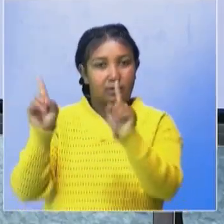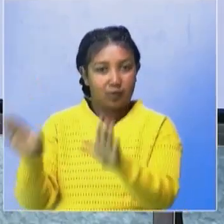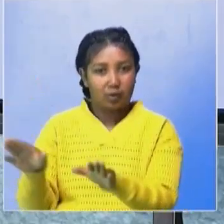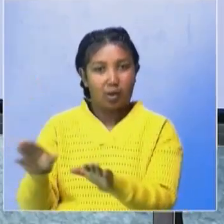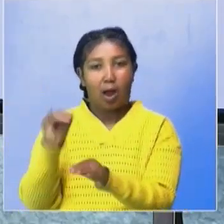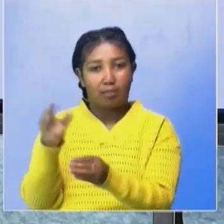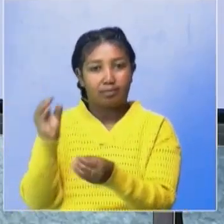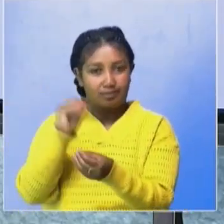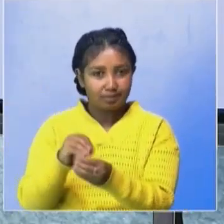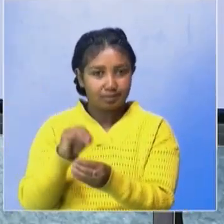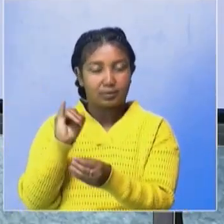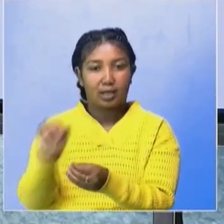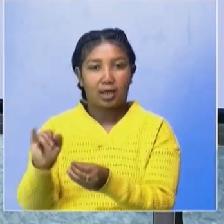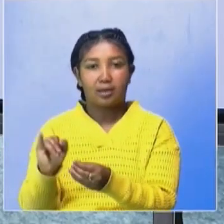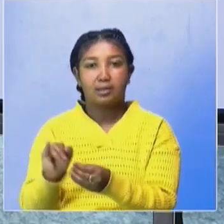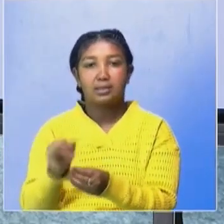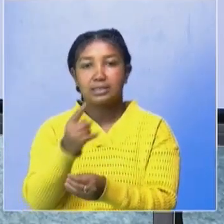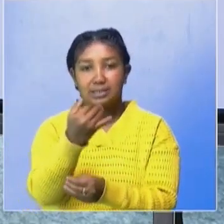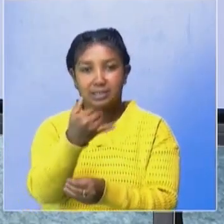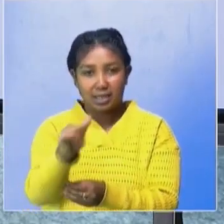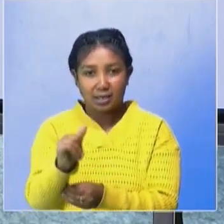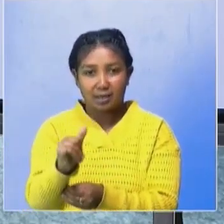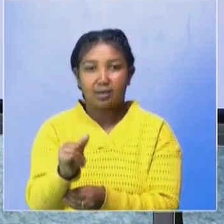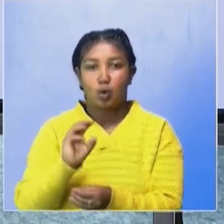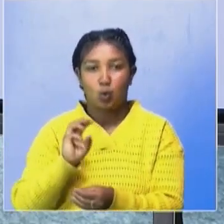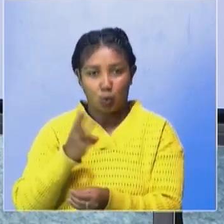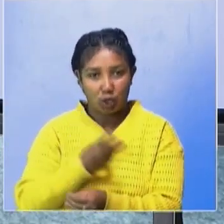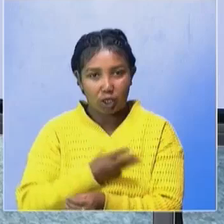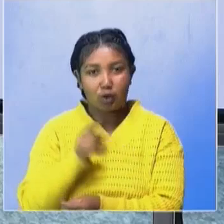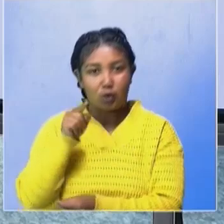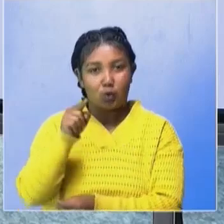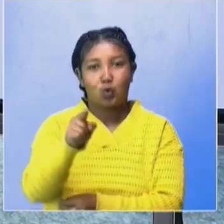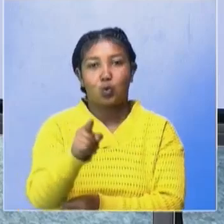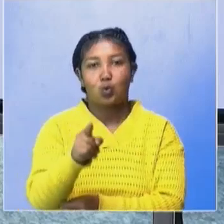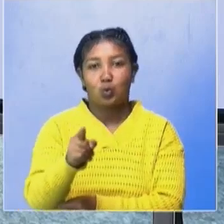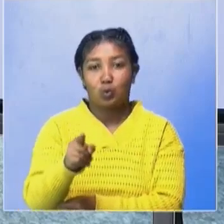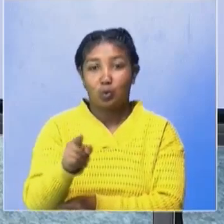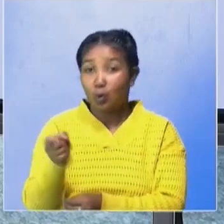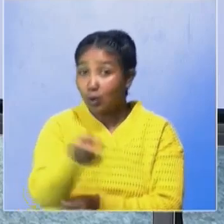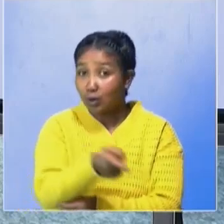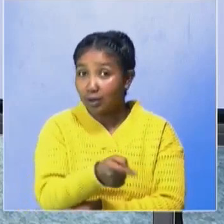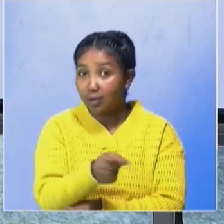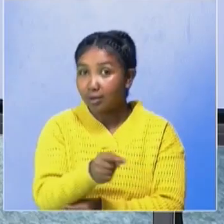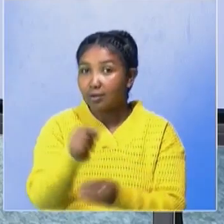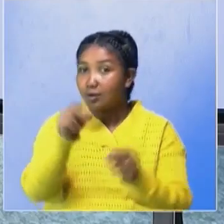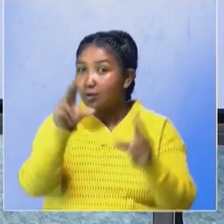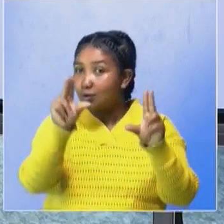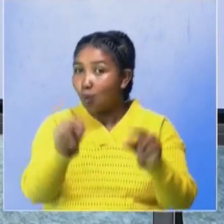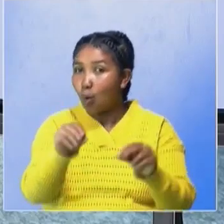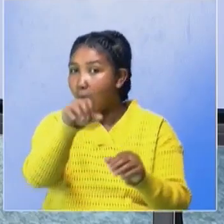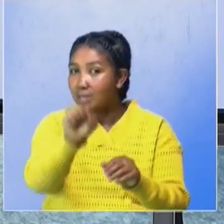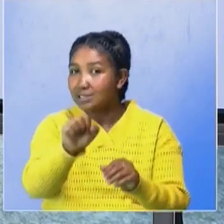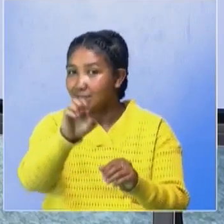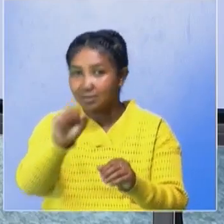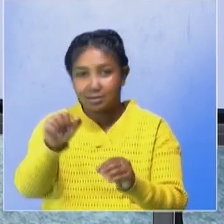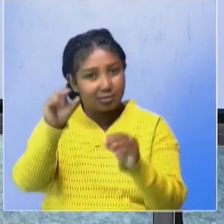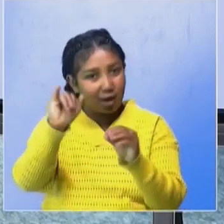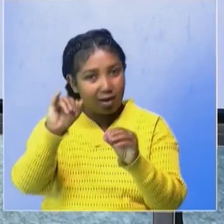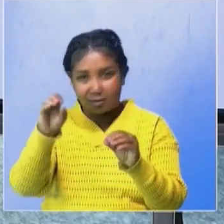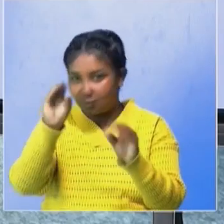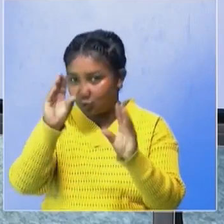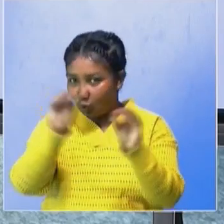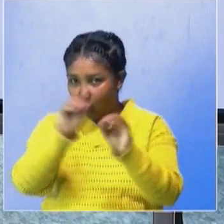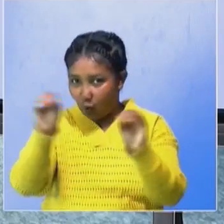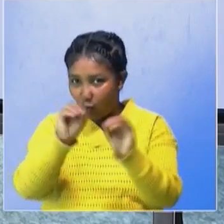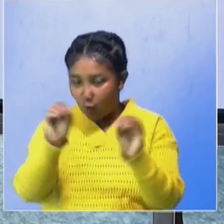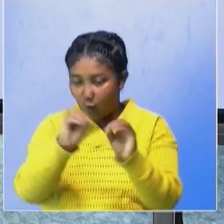I, they, we, you, and I. We don't add s, es, or ies at